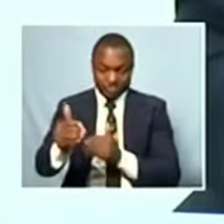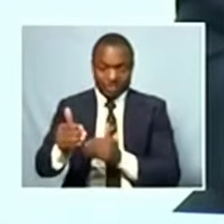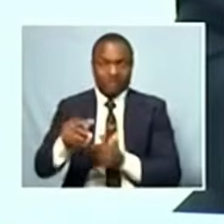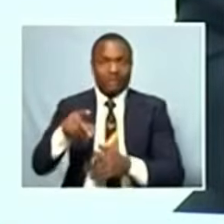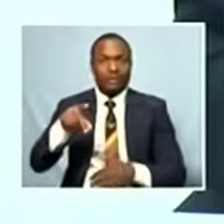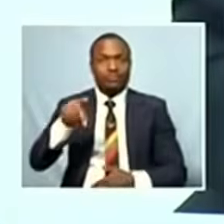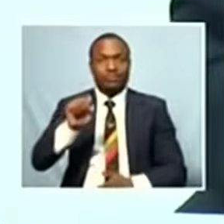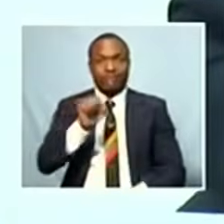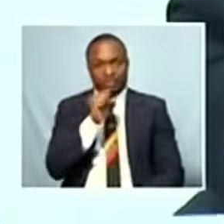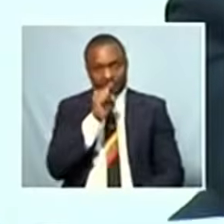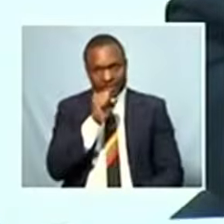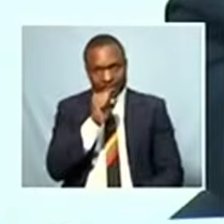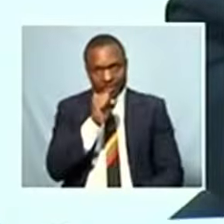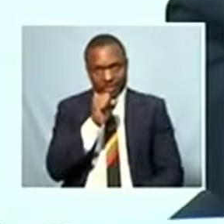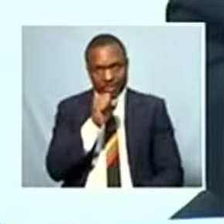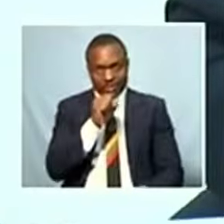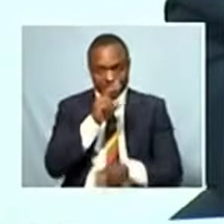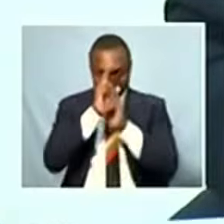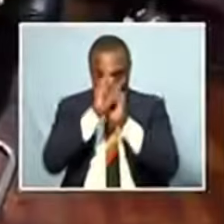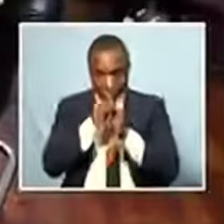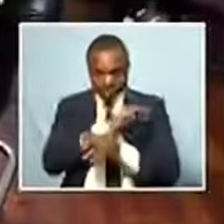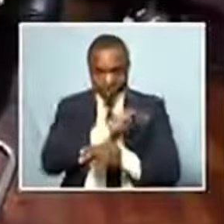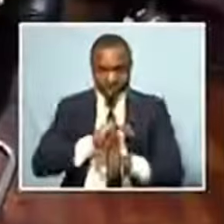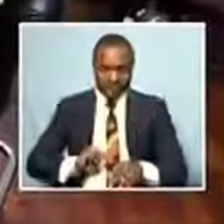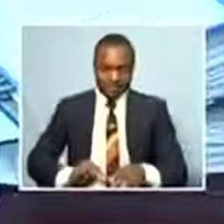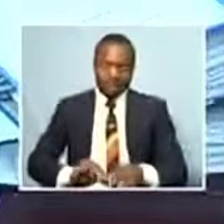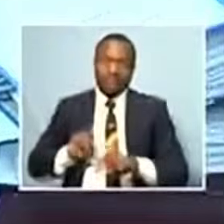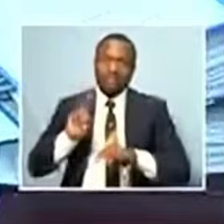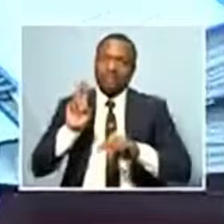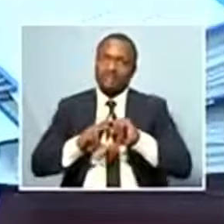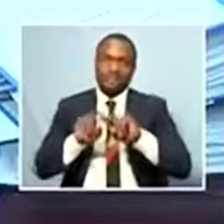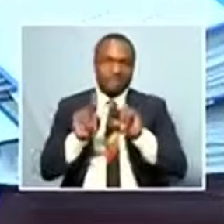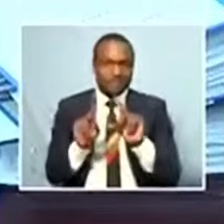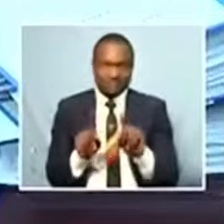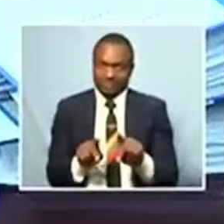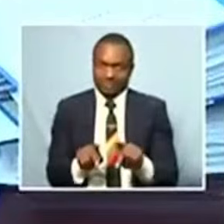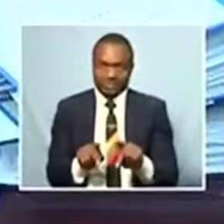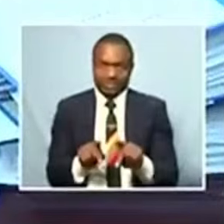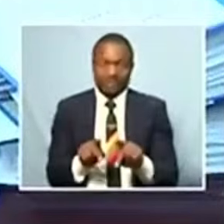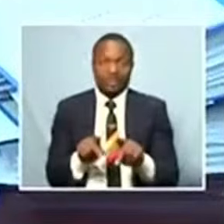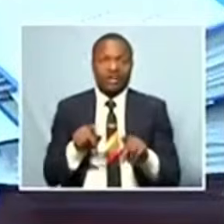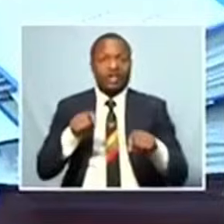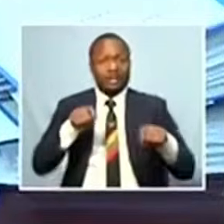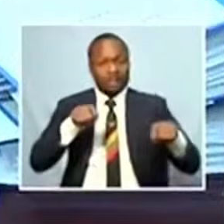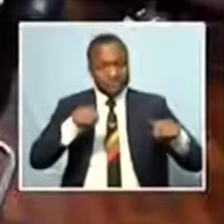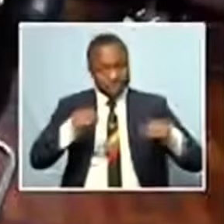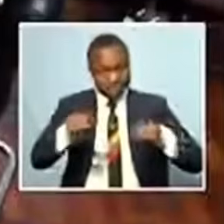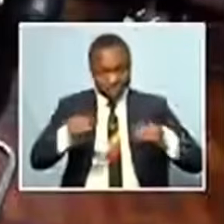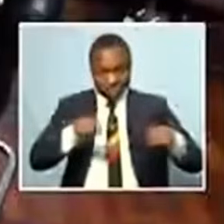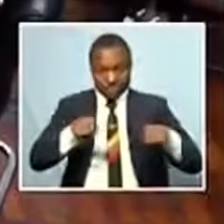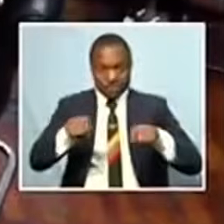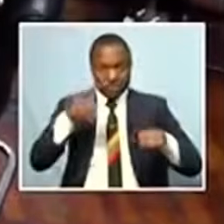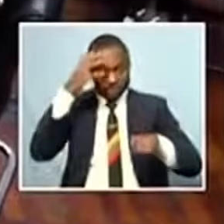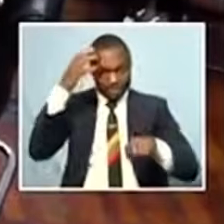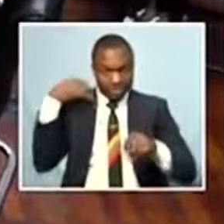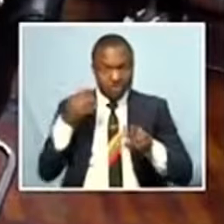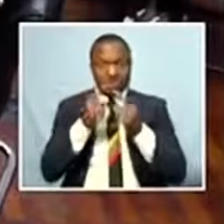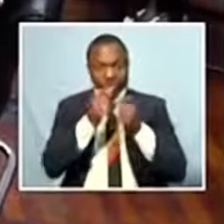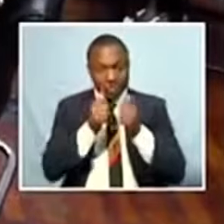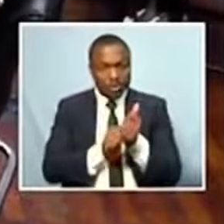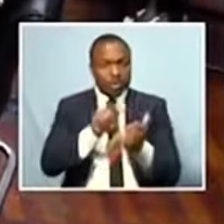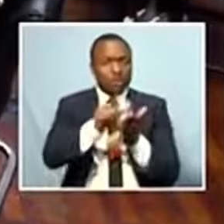PS, your mic, can you turn off your mic? Honorable Member. Chair, the controlling officer keeps referring to legal